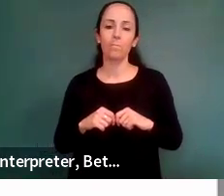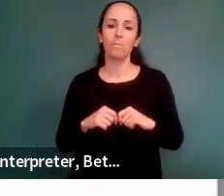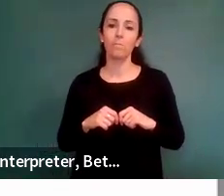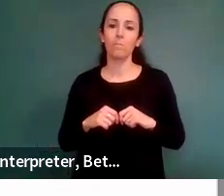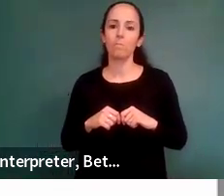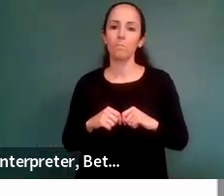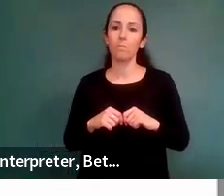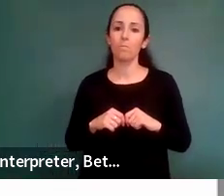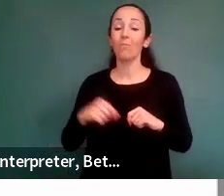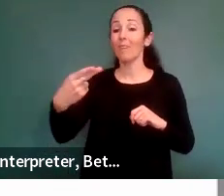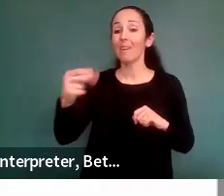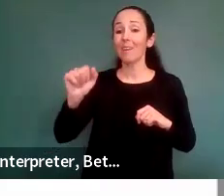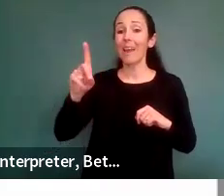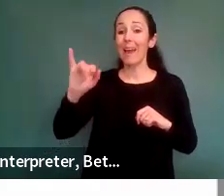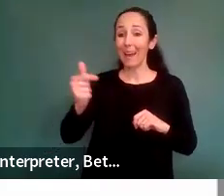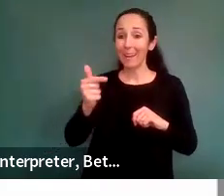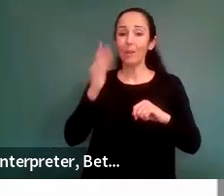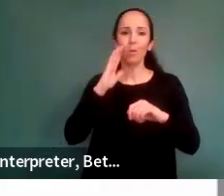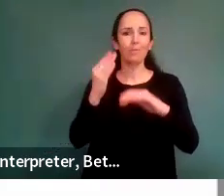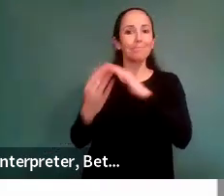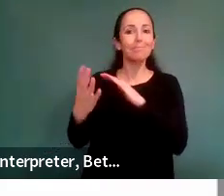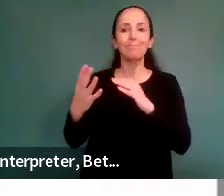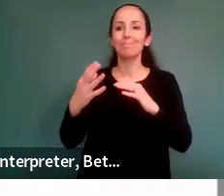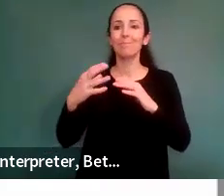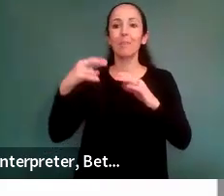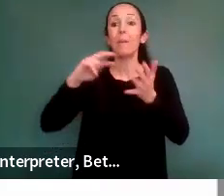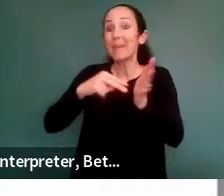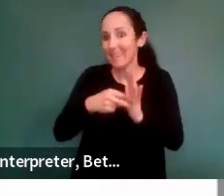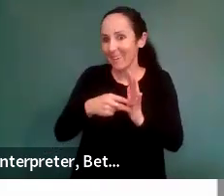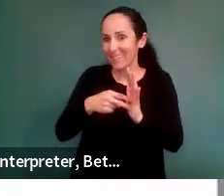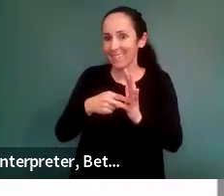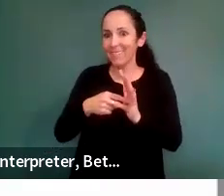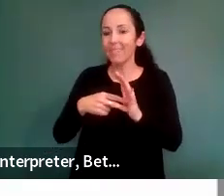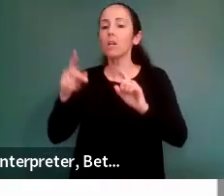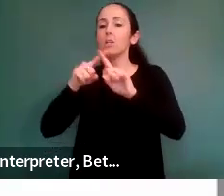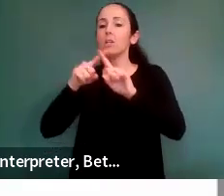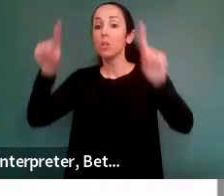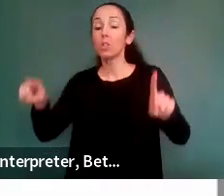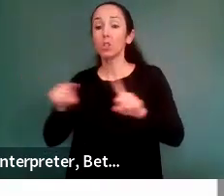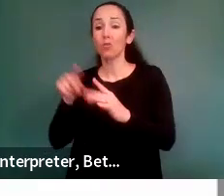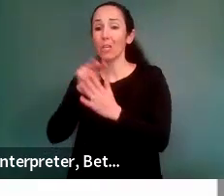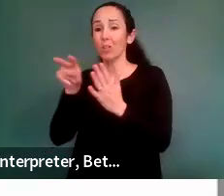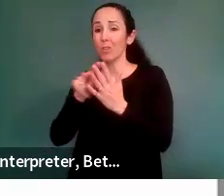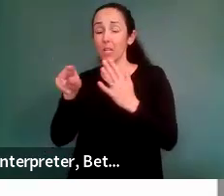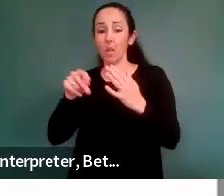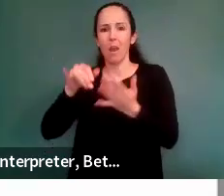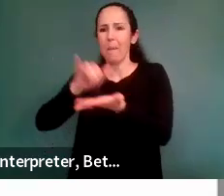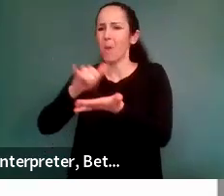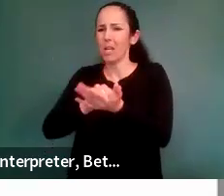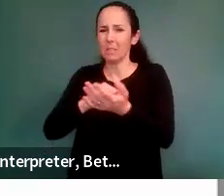it's too time consuming for screen reader users to go through to actually look at every single piece of content to check the